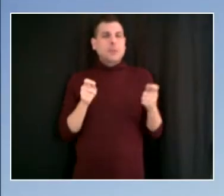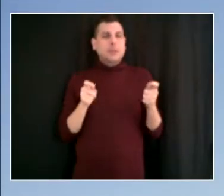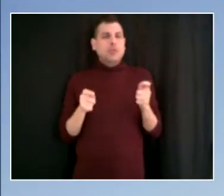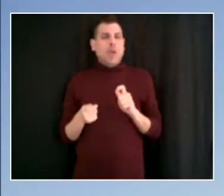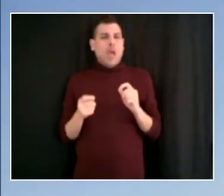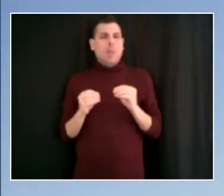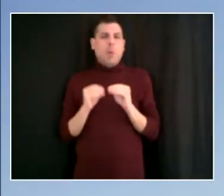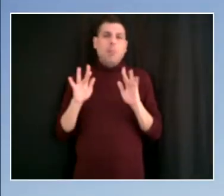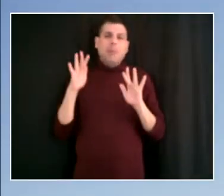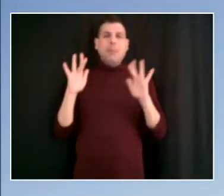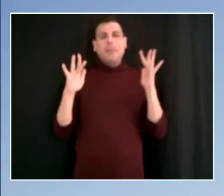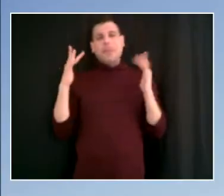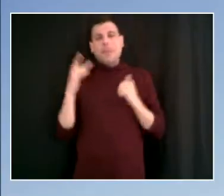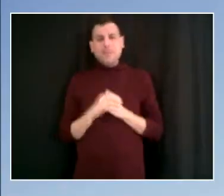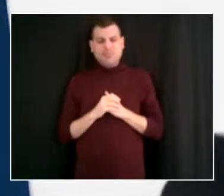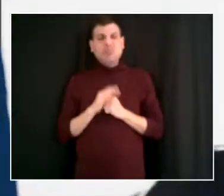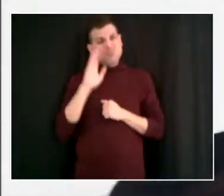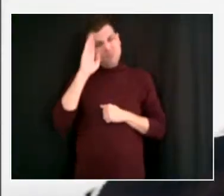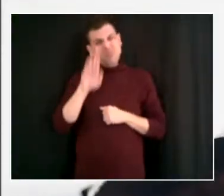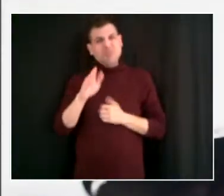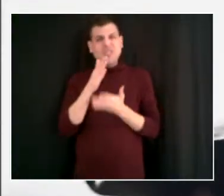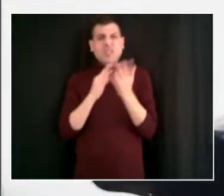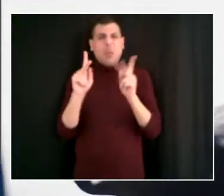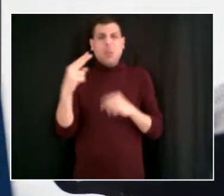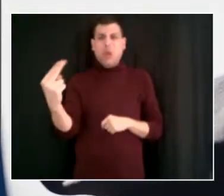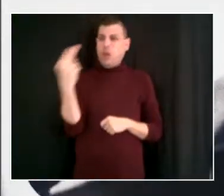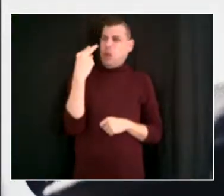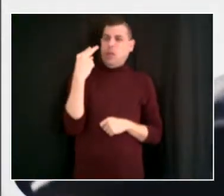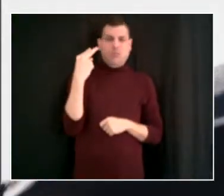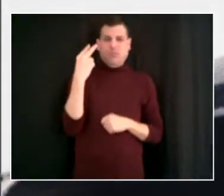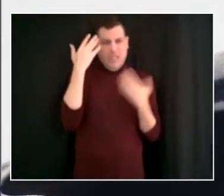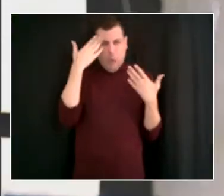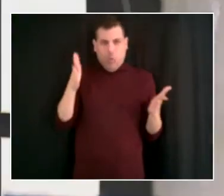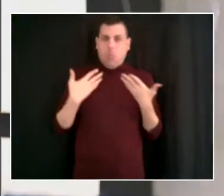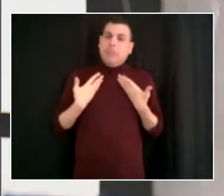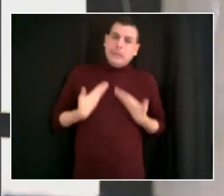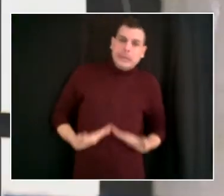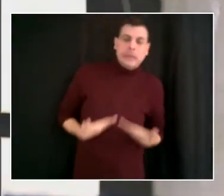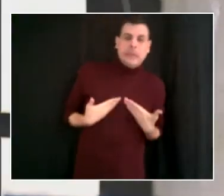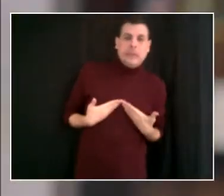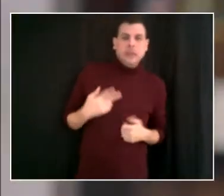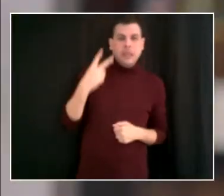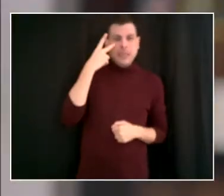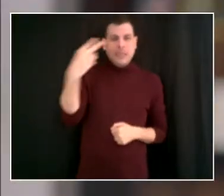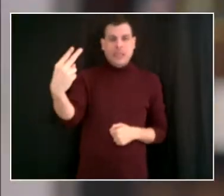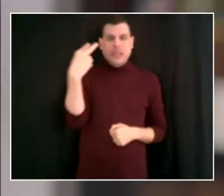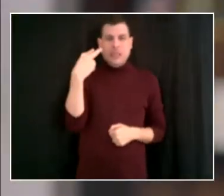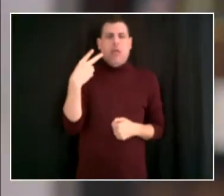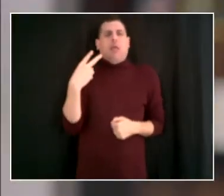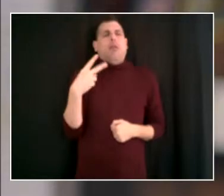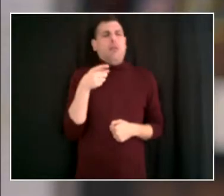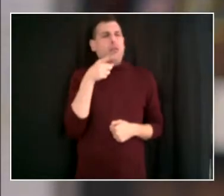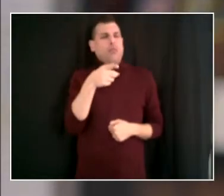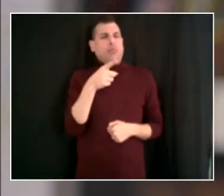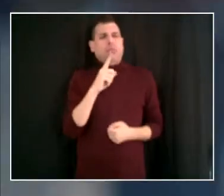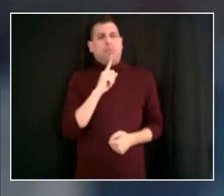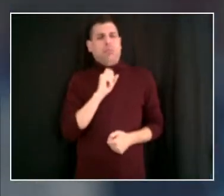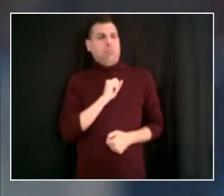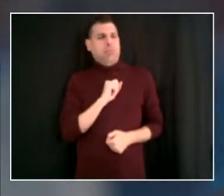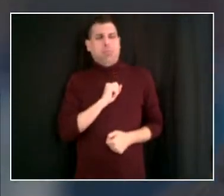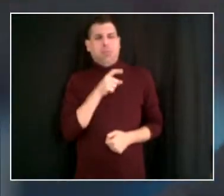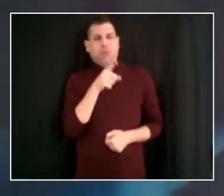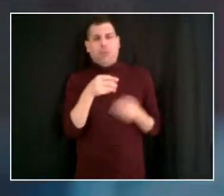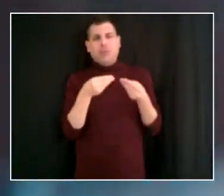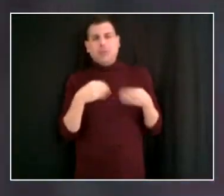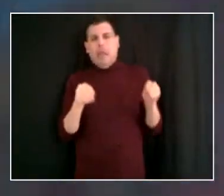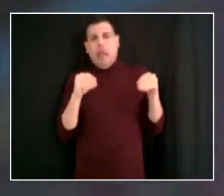People may look at me, they don't know me. They see me and they're just like, yo, you're a sellout. I'm like, how am I a sellout?